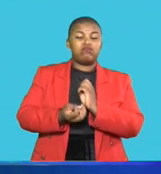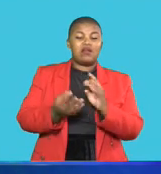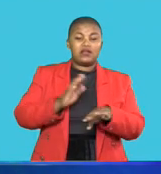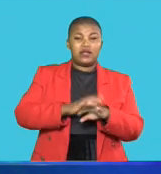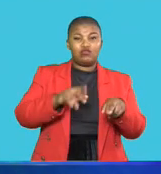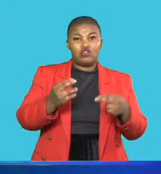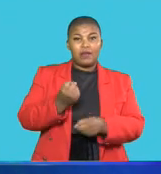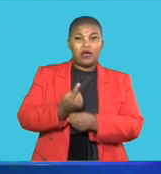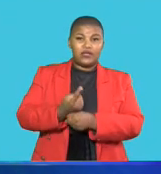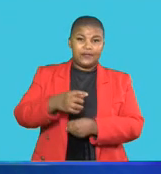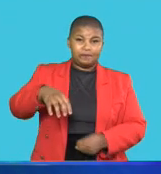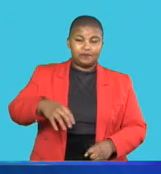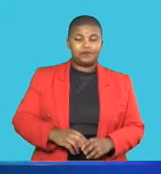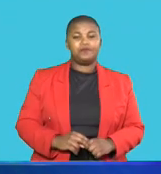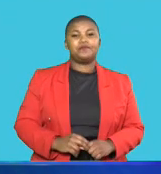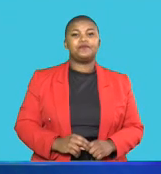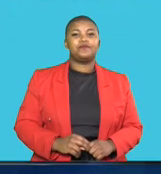province.